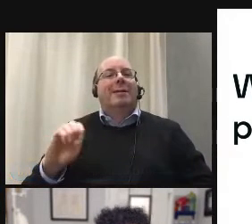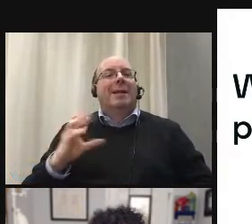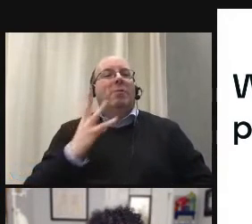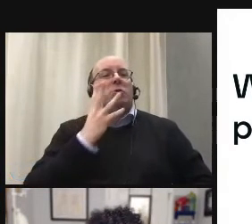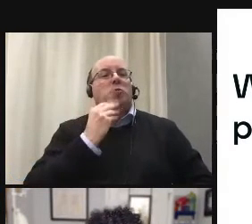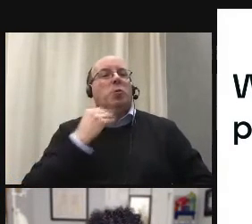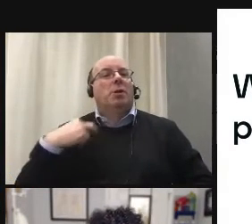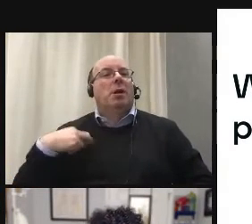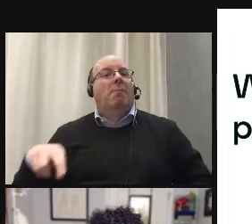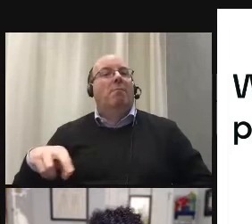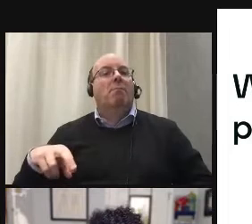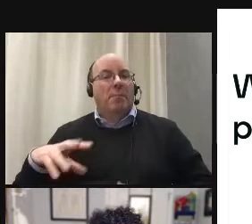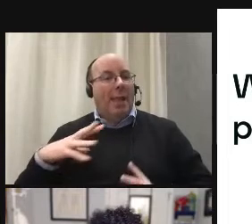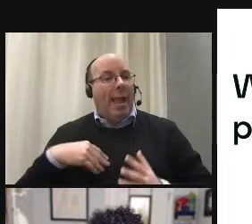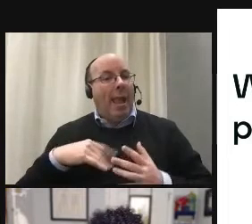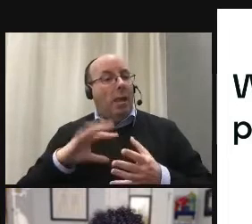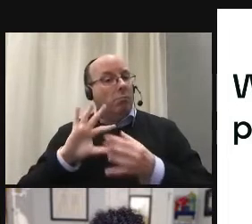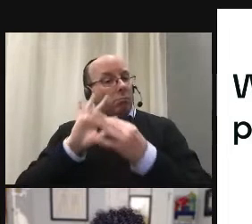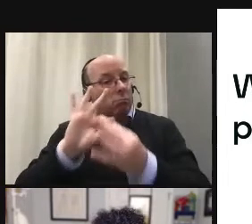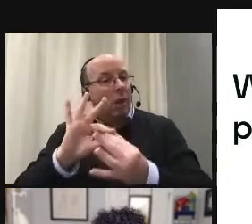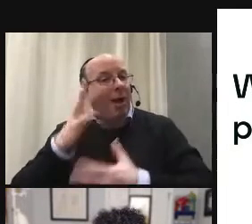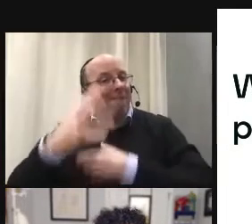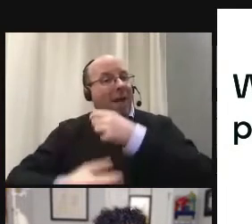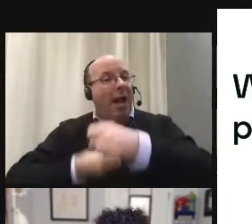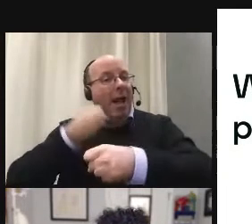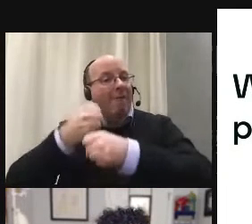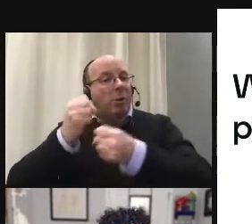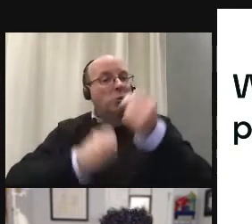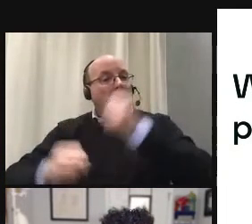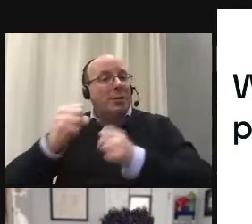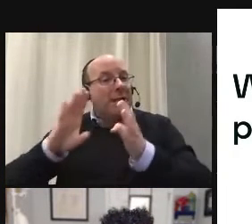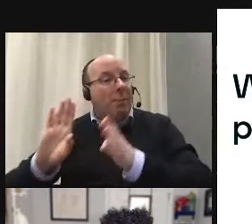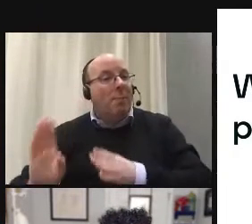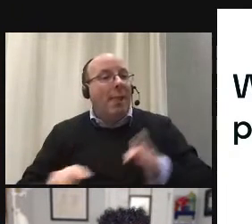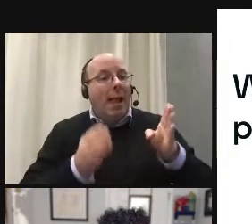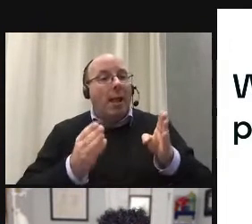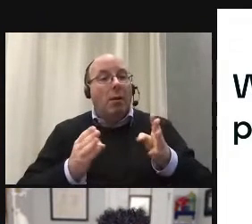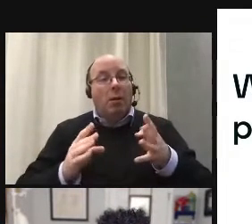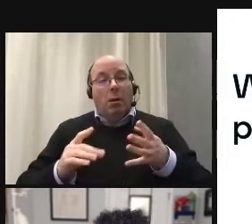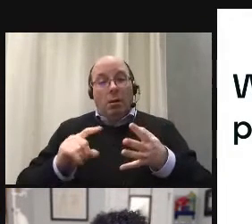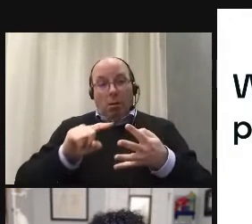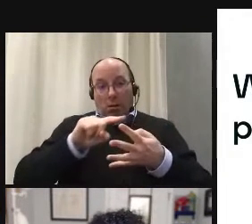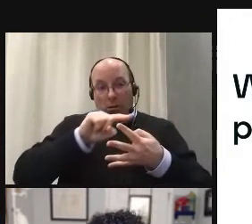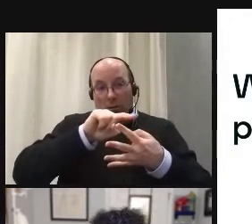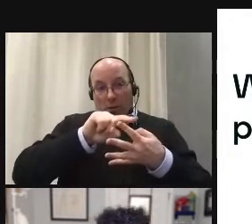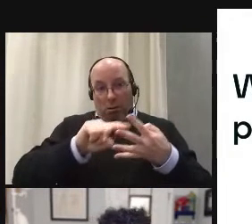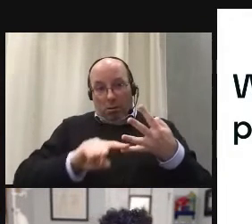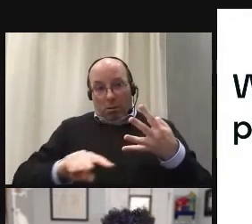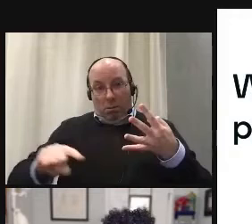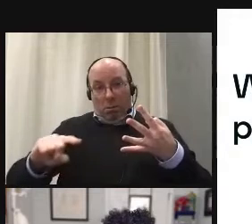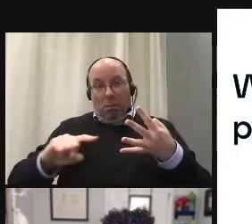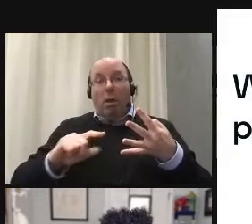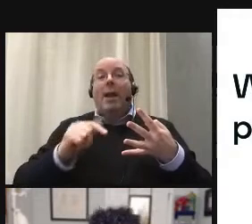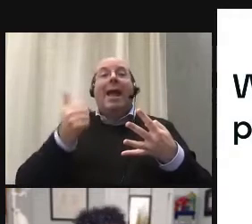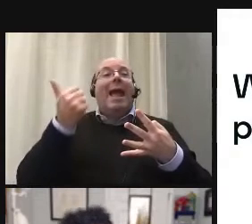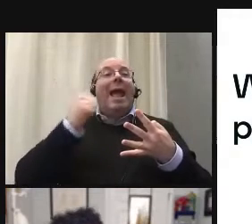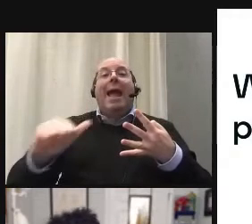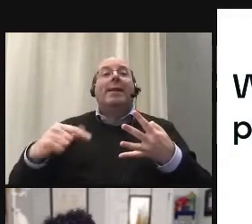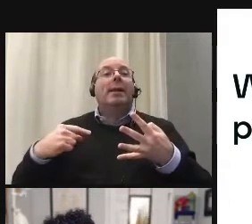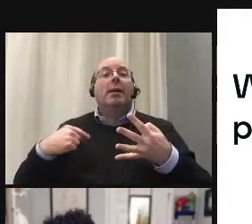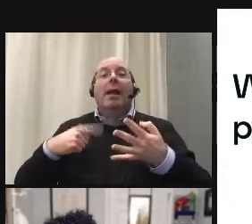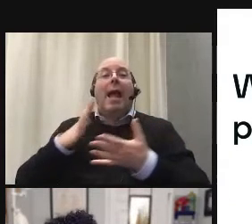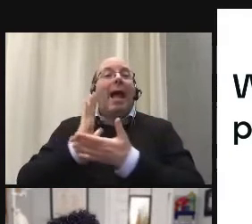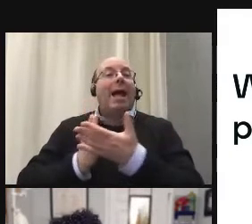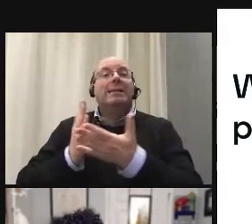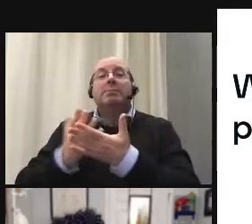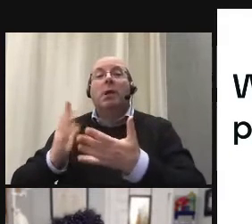new 5-year strategic plan, that all of these values be woven into every aspect of